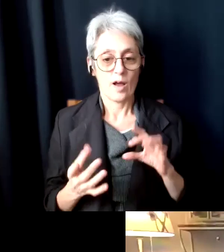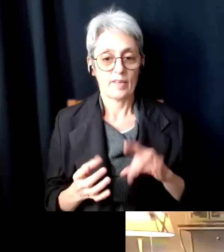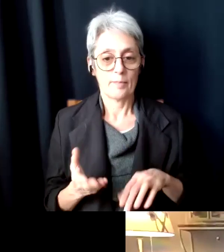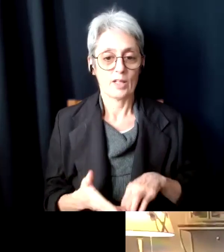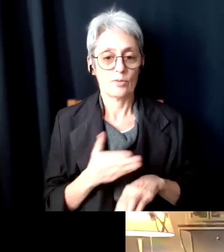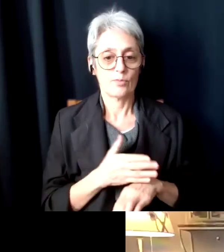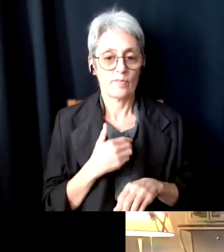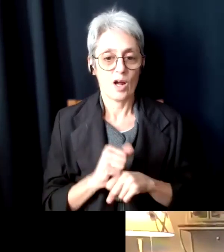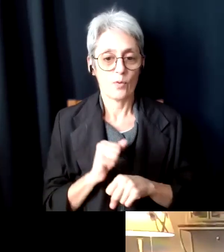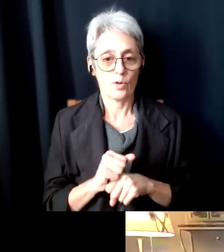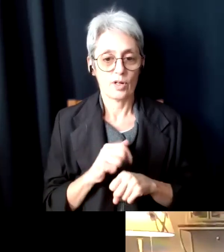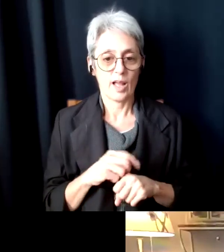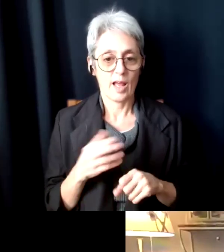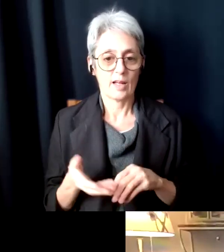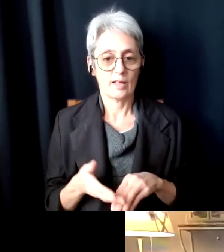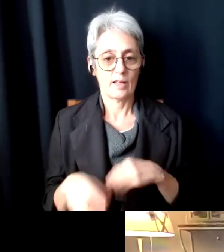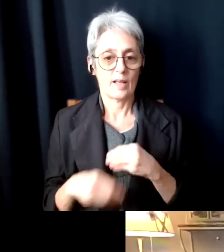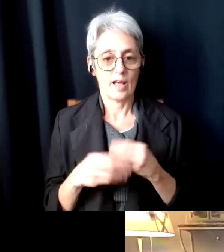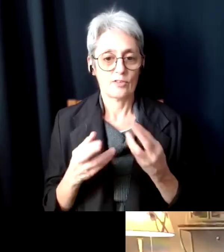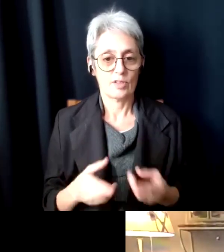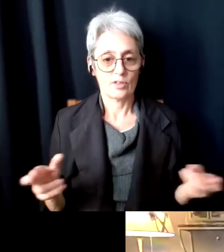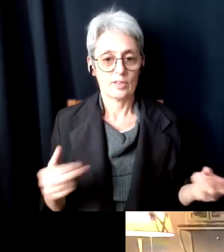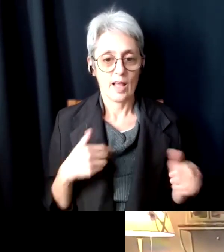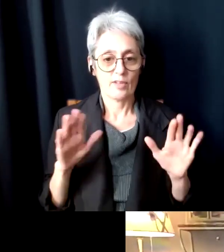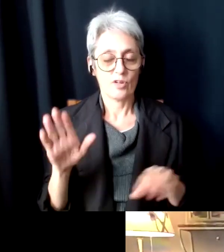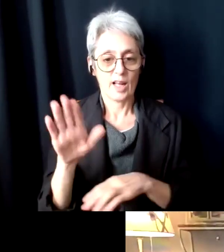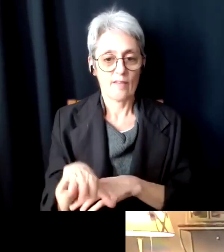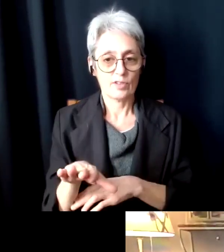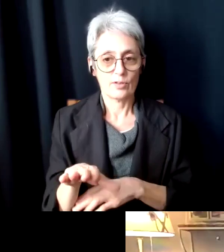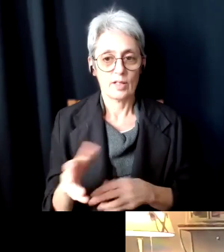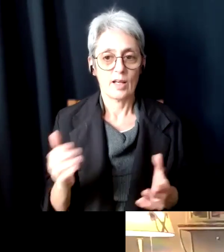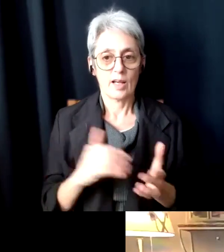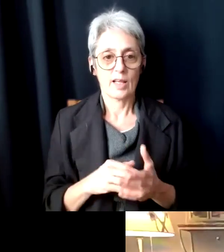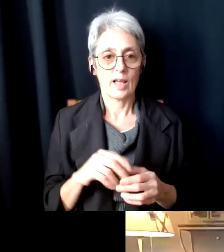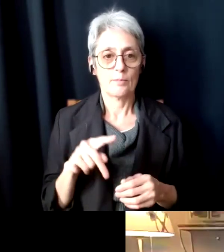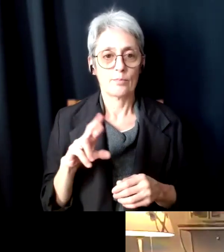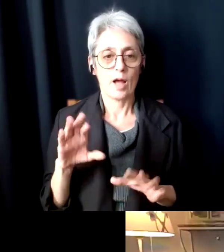and the resources we provide. So have a great afternoon. And again, appreciate your